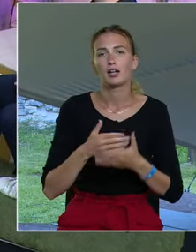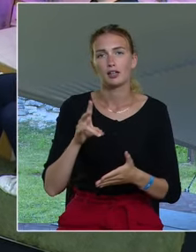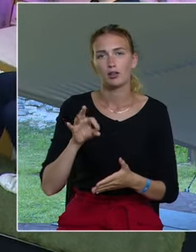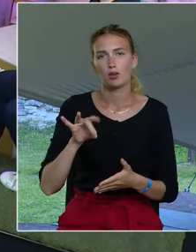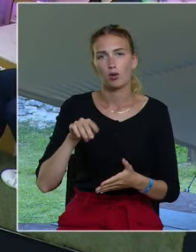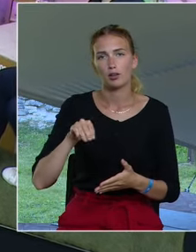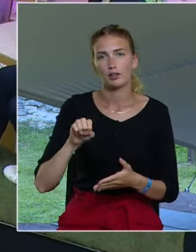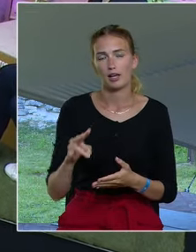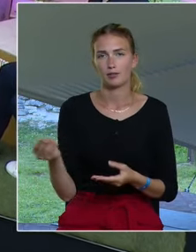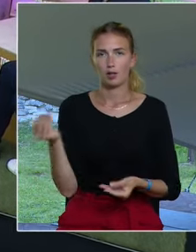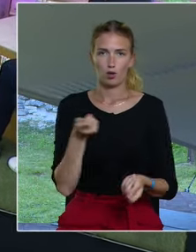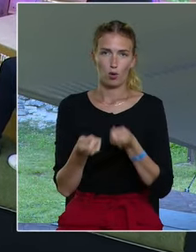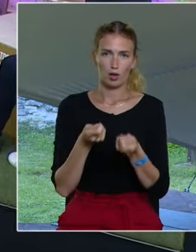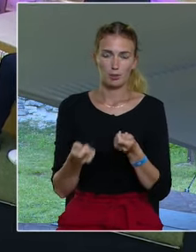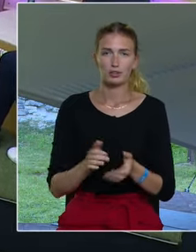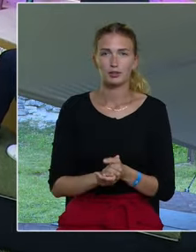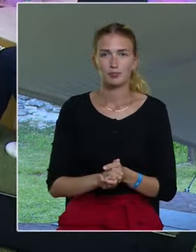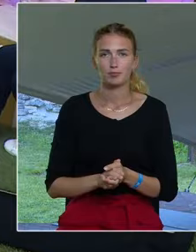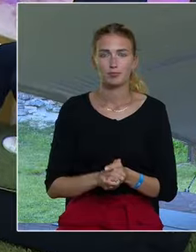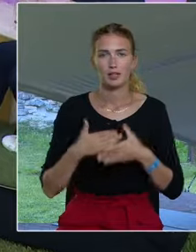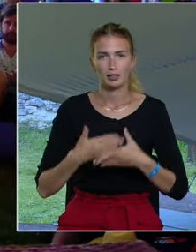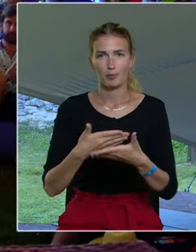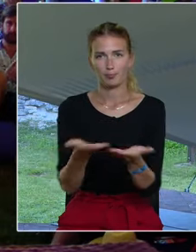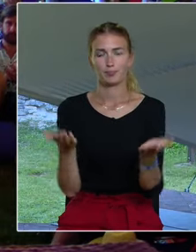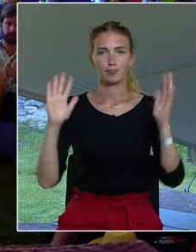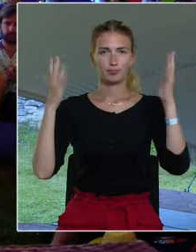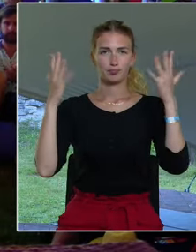for putting this together. See you next year. Thanks to the audience and the patience. Thank you. Yeah. Yeah.